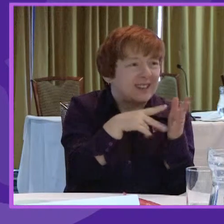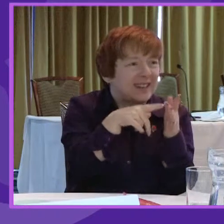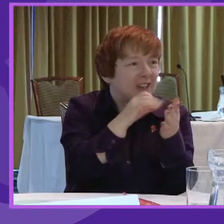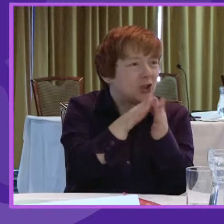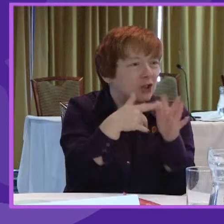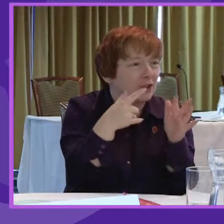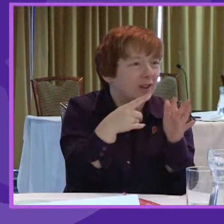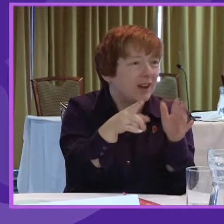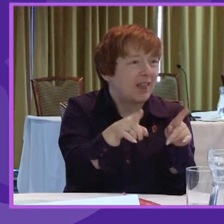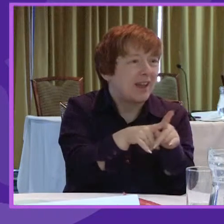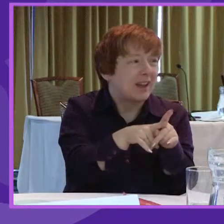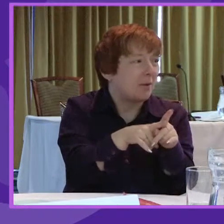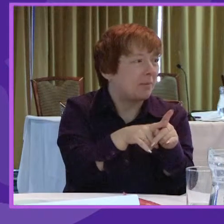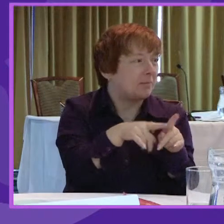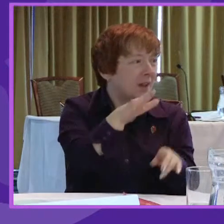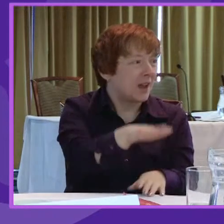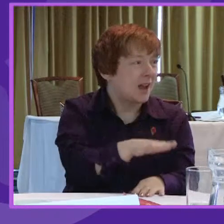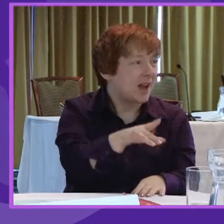that exactly. Okay.